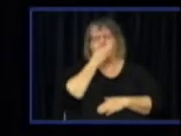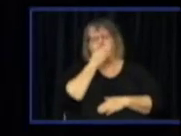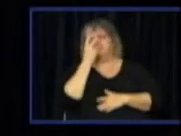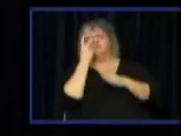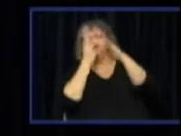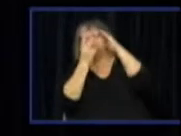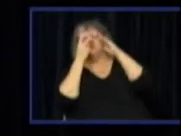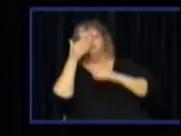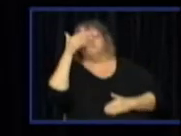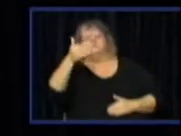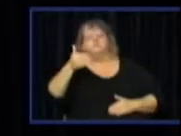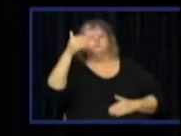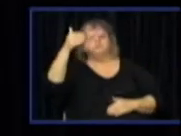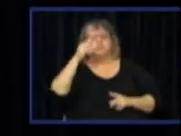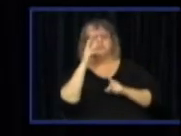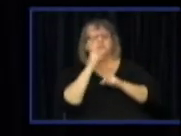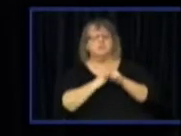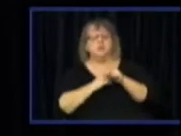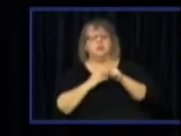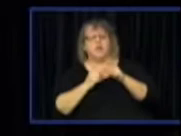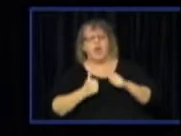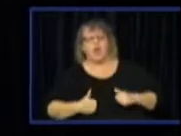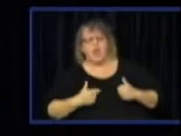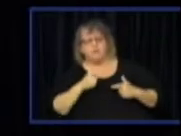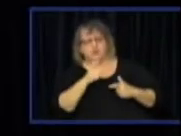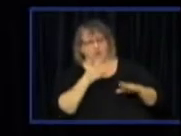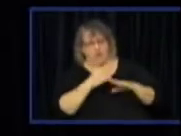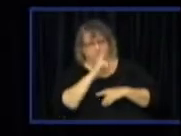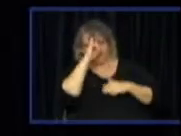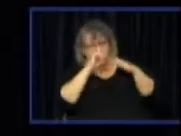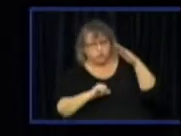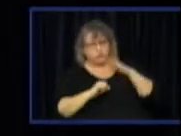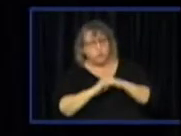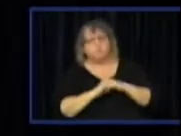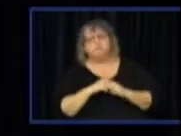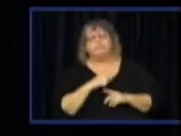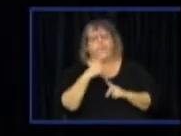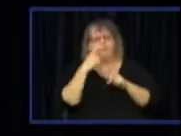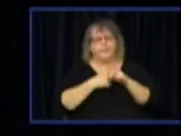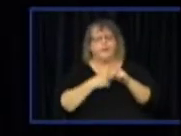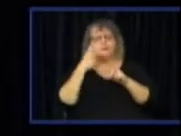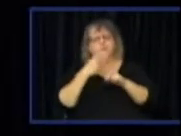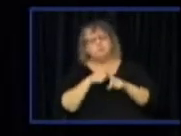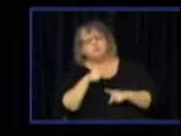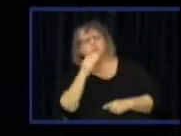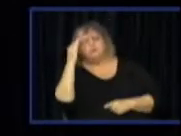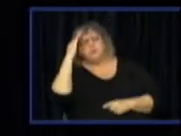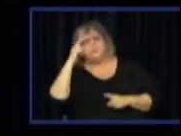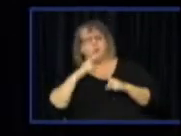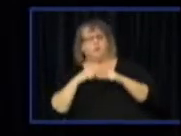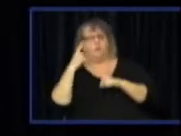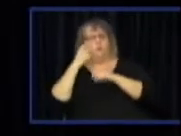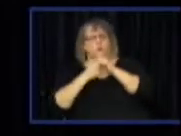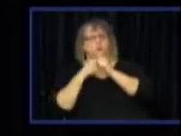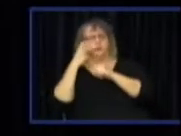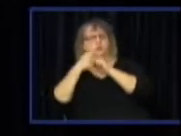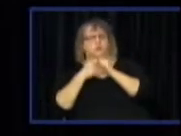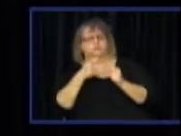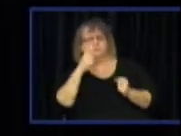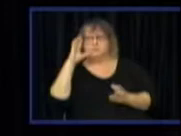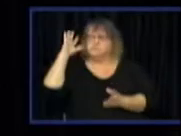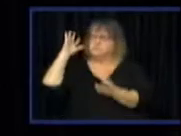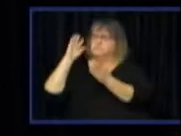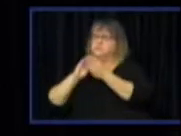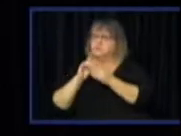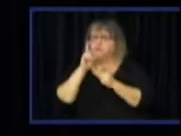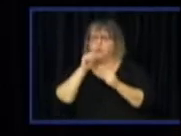knowing how patients live with stroke chronically. Mm-hmm. We're not actually even very good at knowing the numbers of people